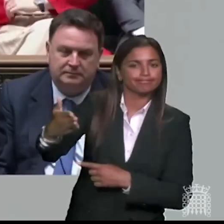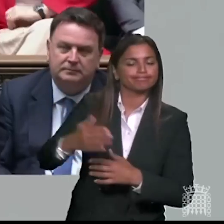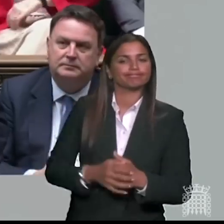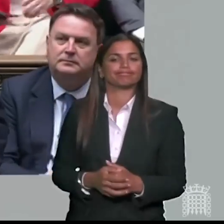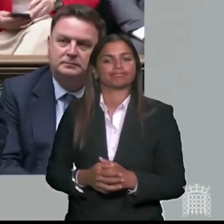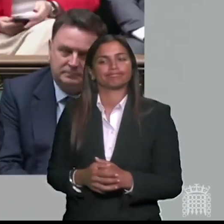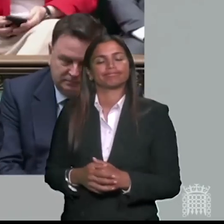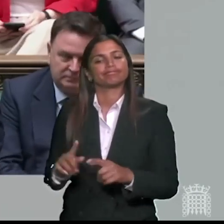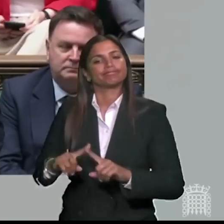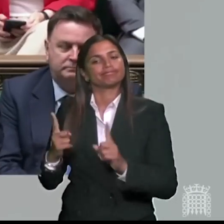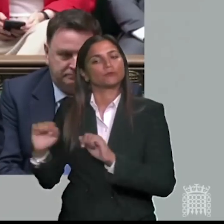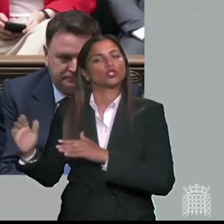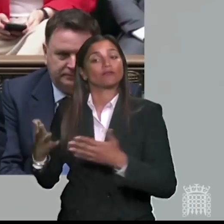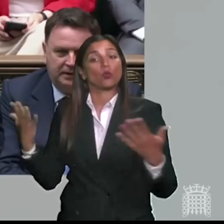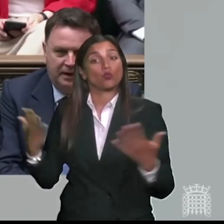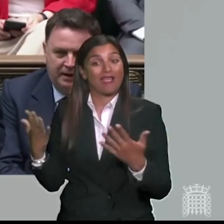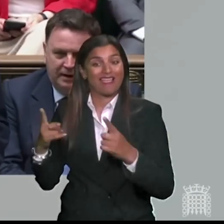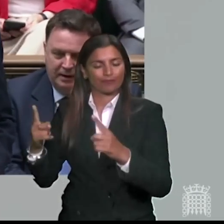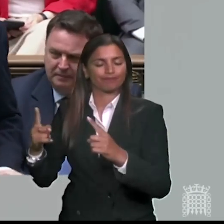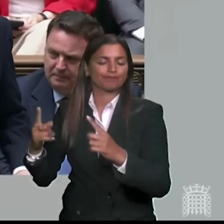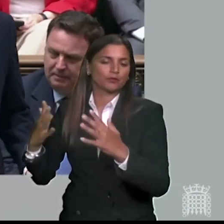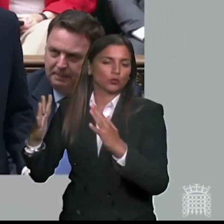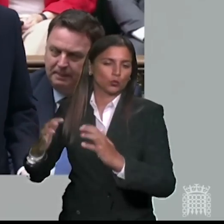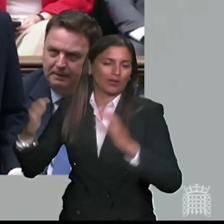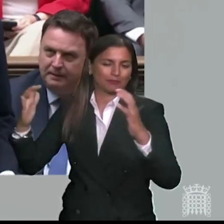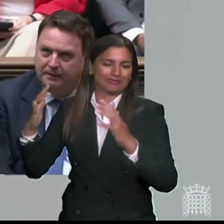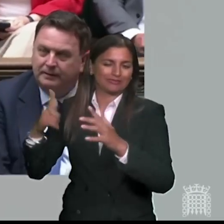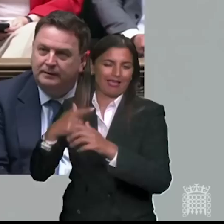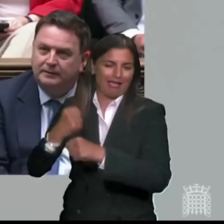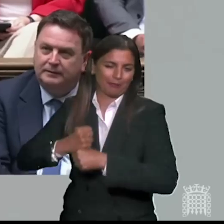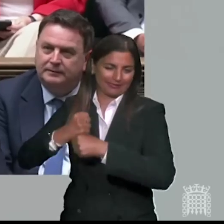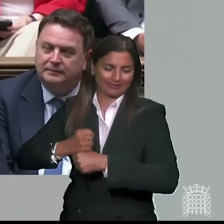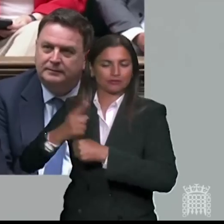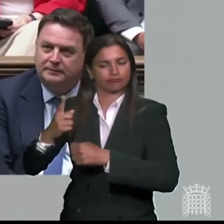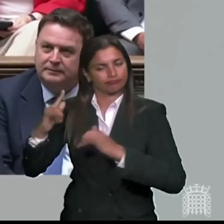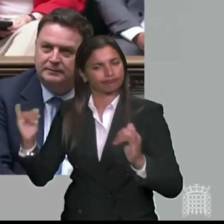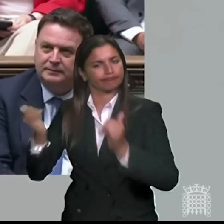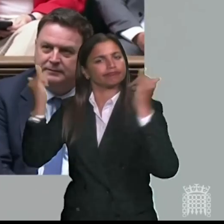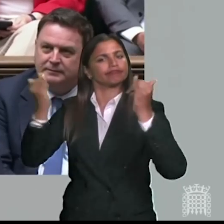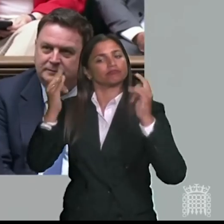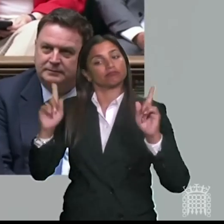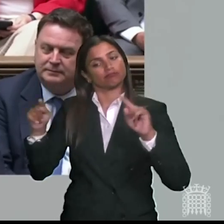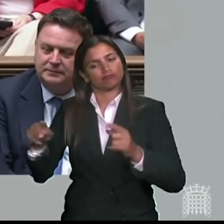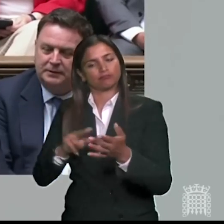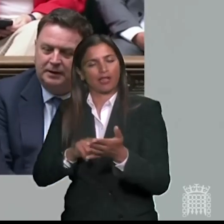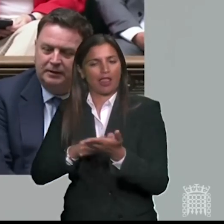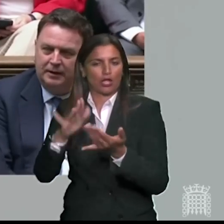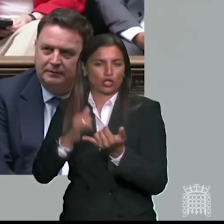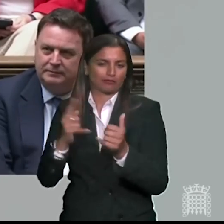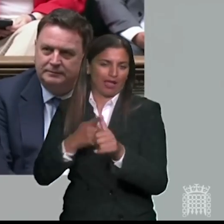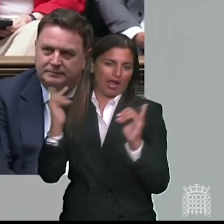right now in Westminster Abbey to celebrate the 75th anniversary of the